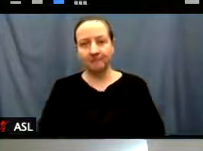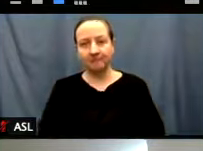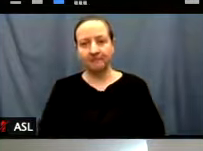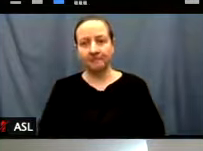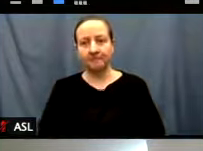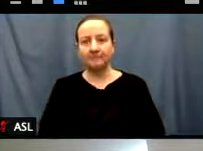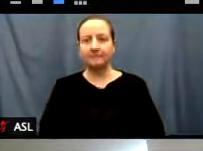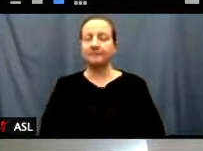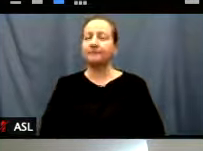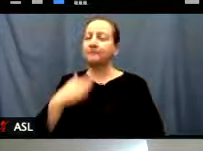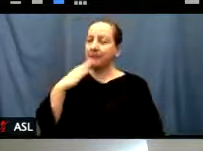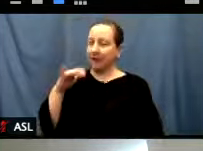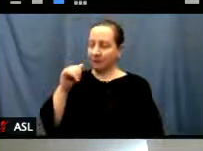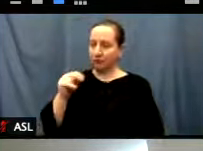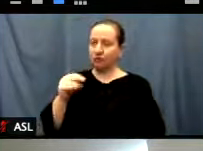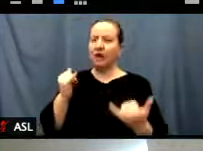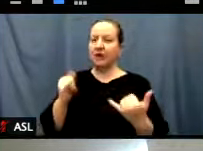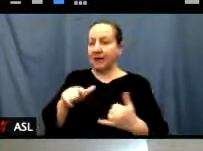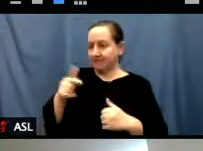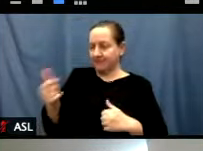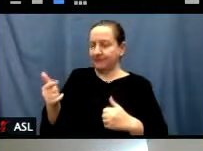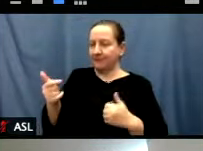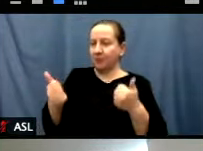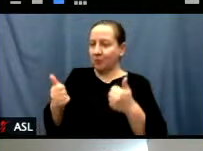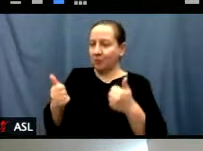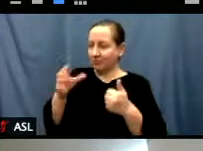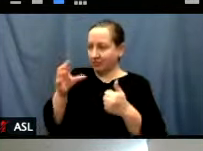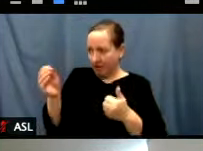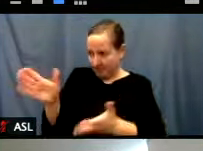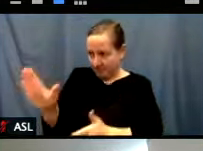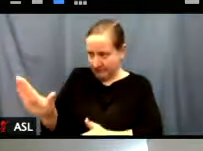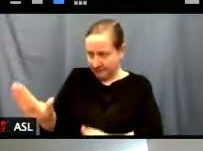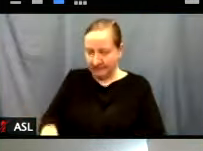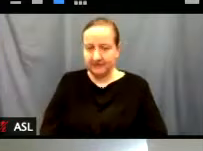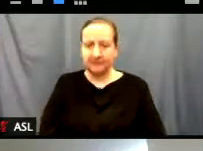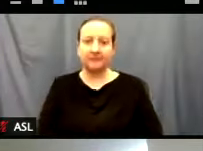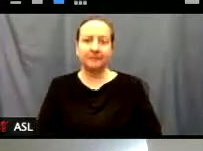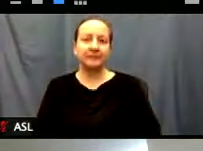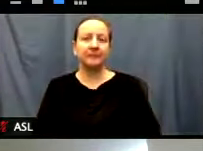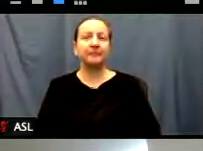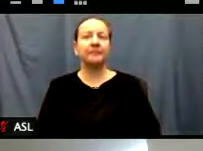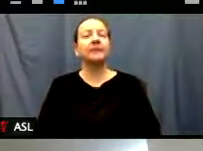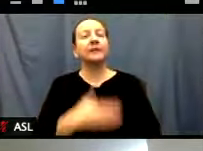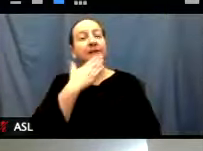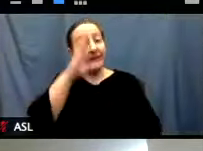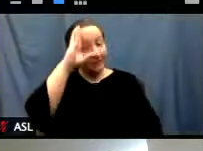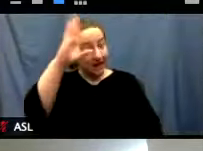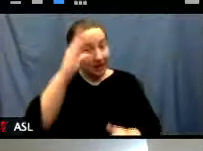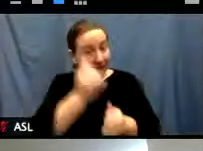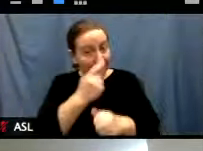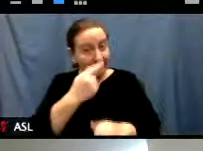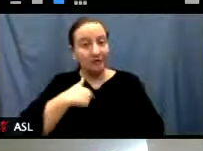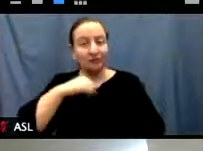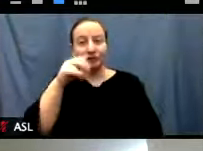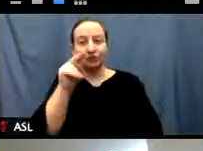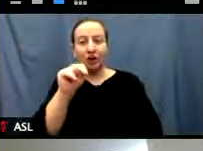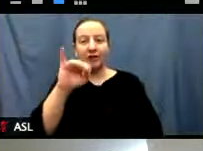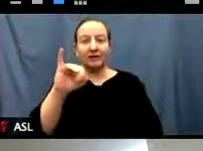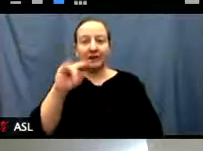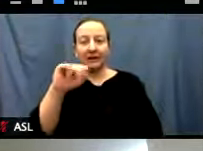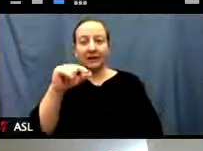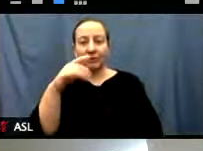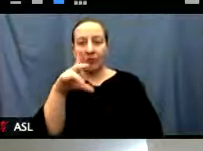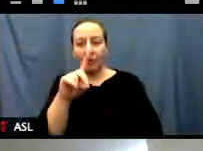Great, thank you. John, I'm going to take it over to you, and if you could say which outlet that you're with. Great, thanks. Hi, everybody. It's John Ingold from the Colorado